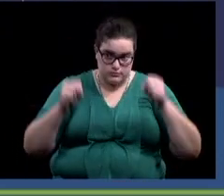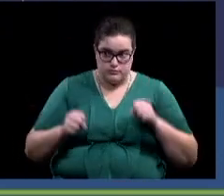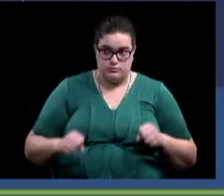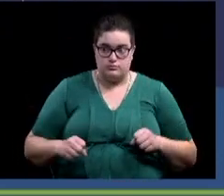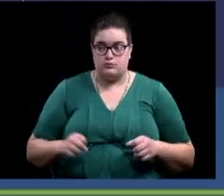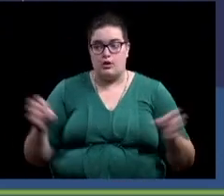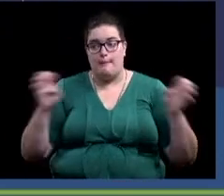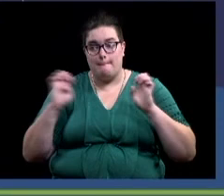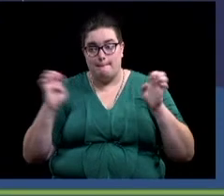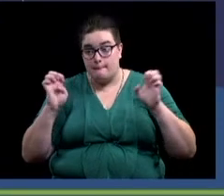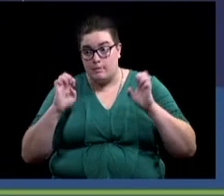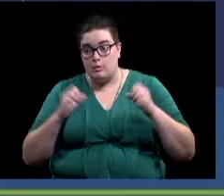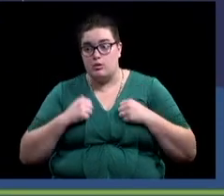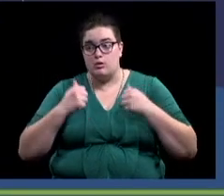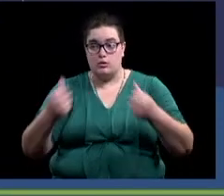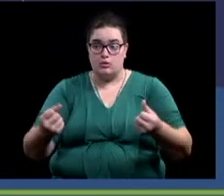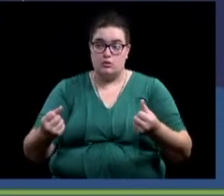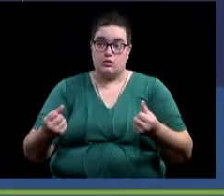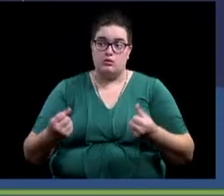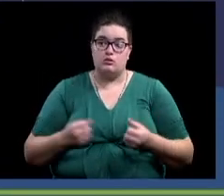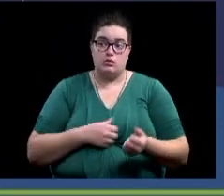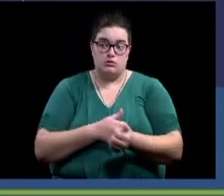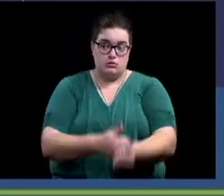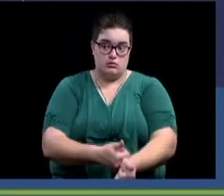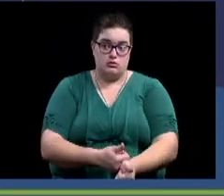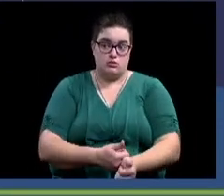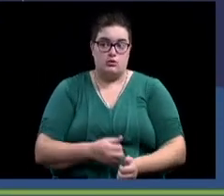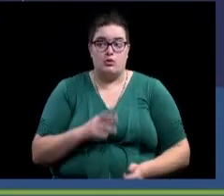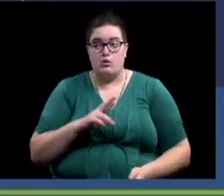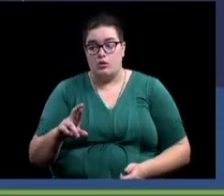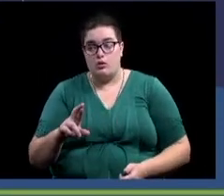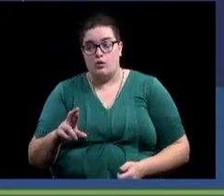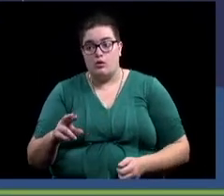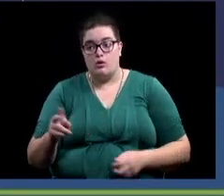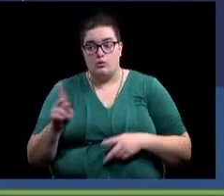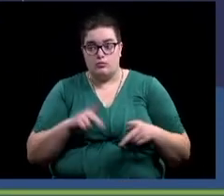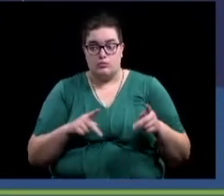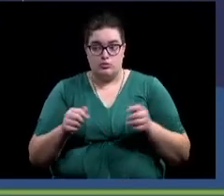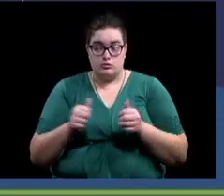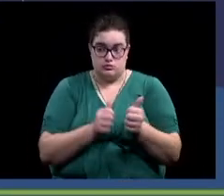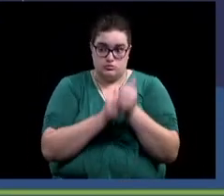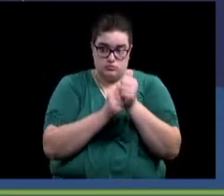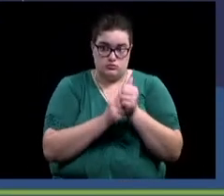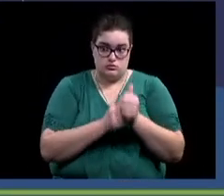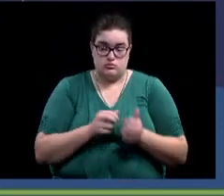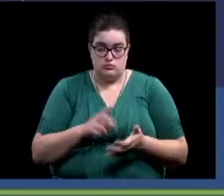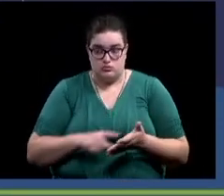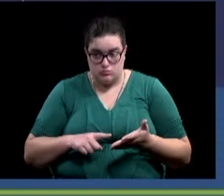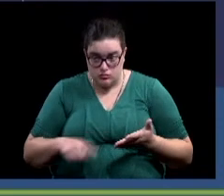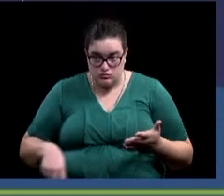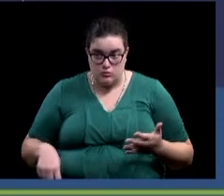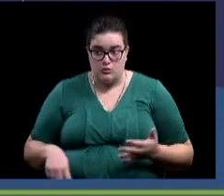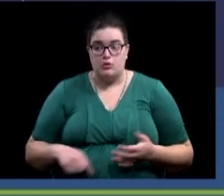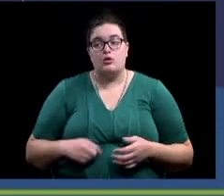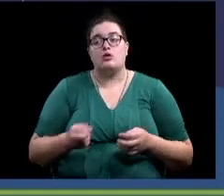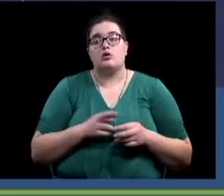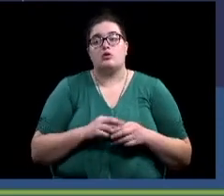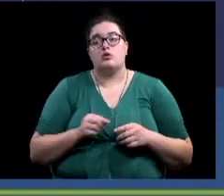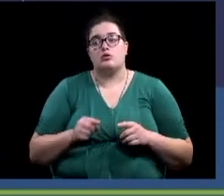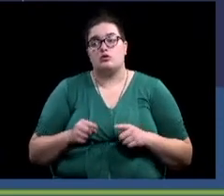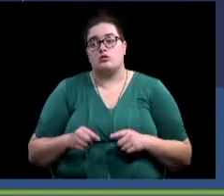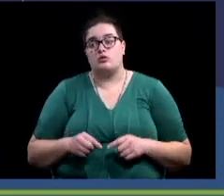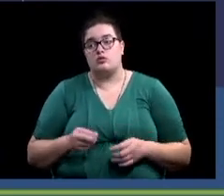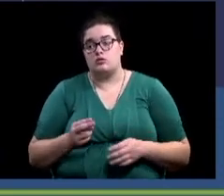thoroughly. Of course, the IA process also covers serious conduct such as unnecessary uses of force, excessive use of force,